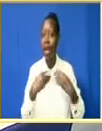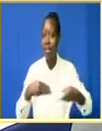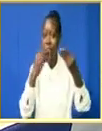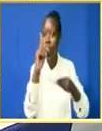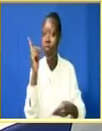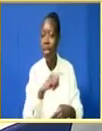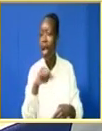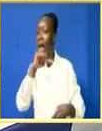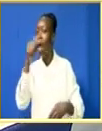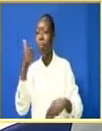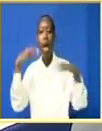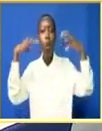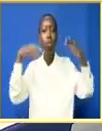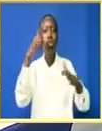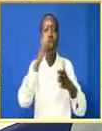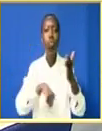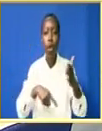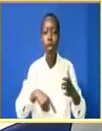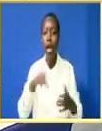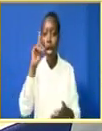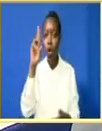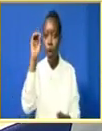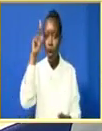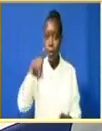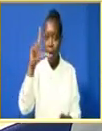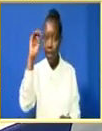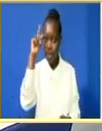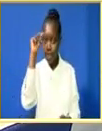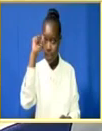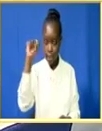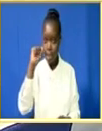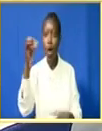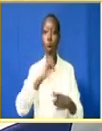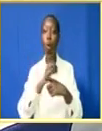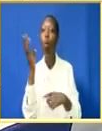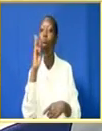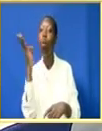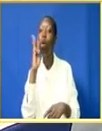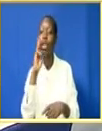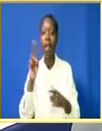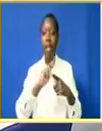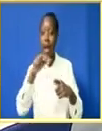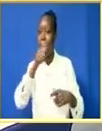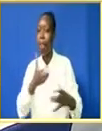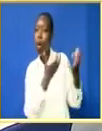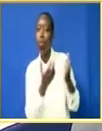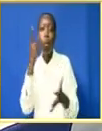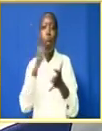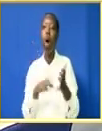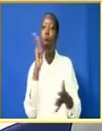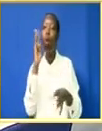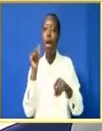by droplets. Mm-hmm. This one is caused by? Runoff water. This one mm-hmm. has holes. Mm-hmm. This